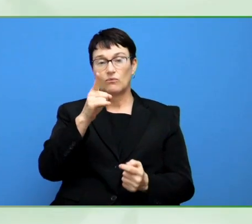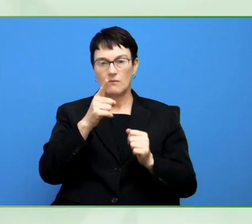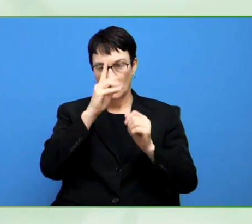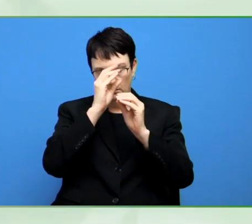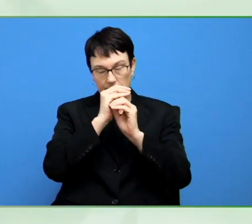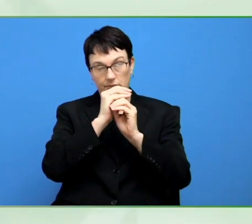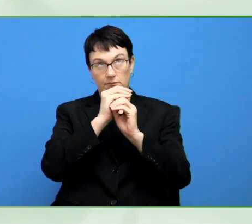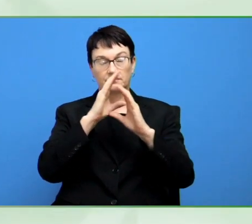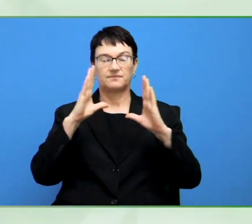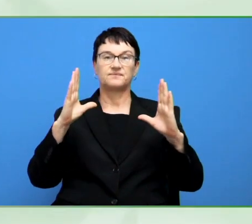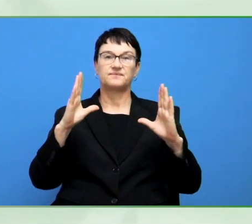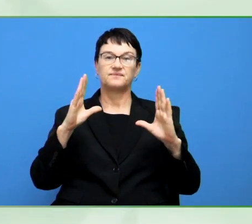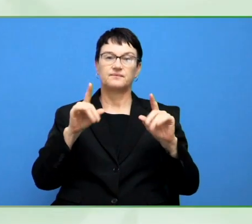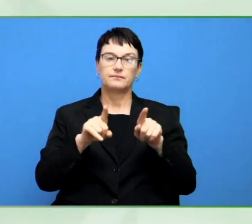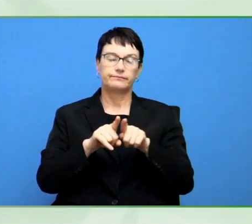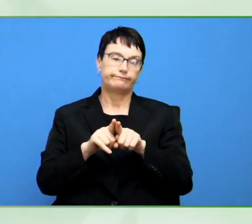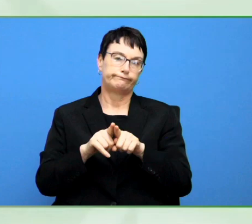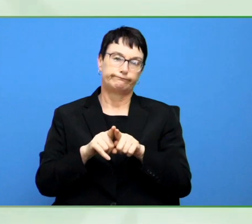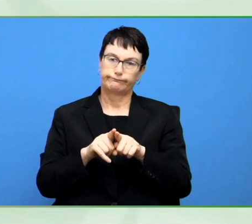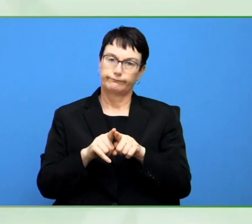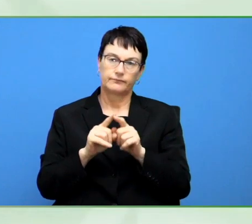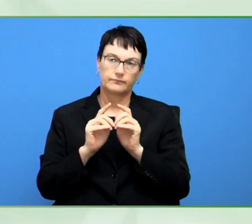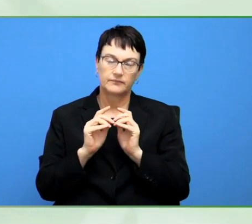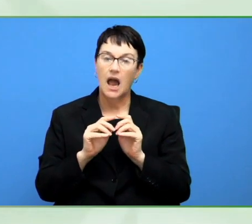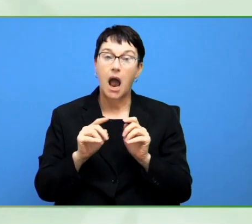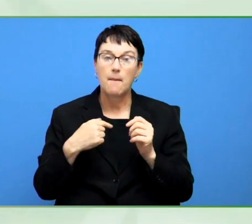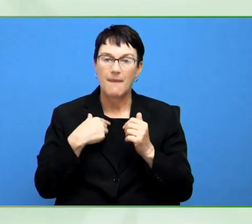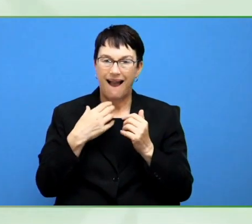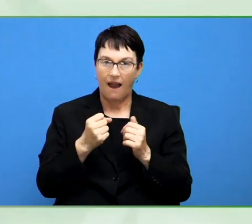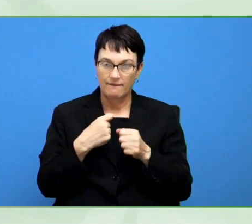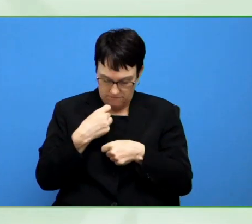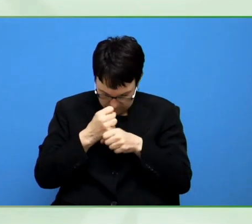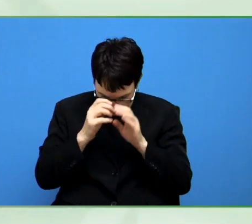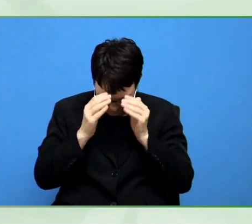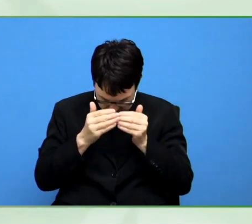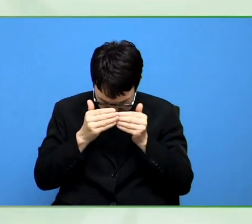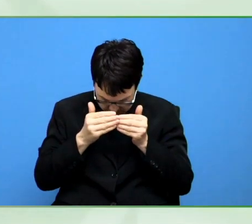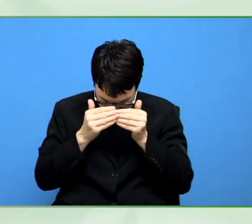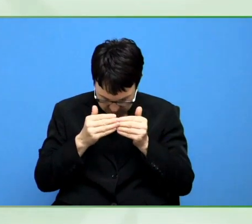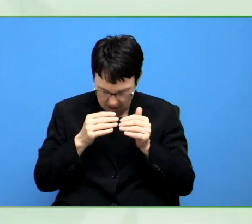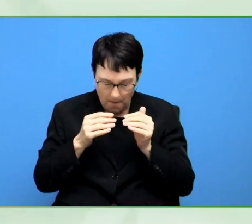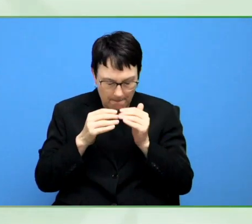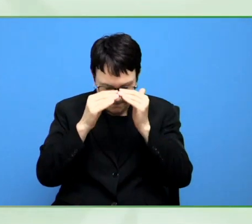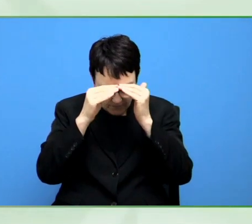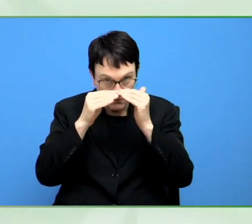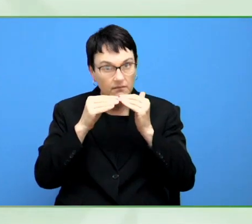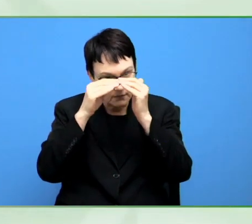international and national business events, business convents, to